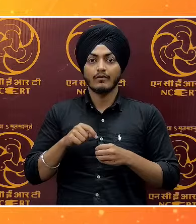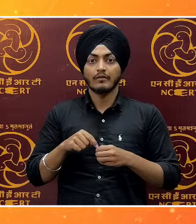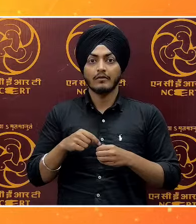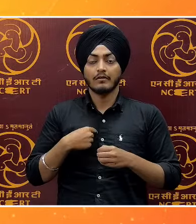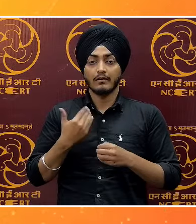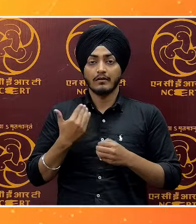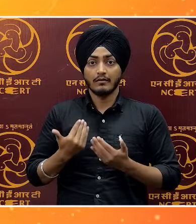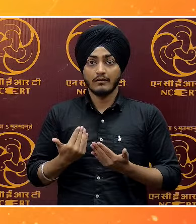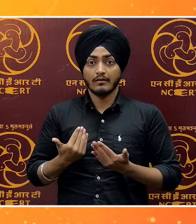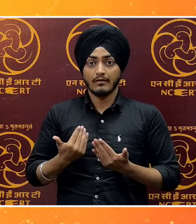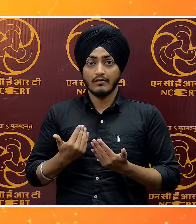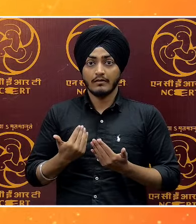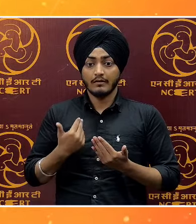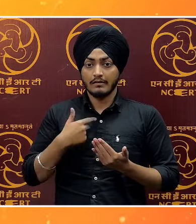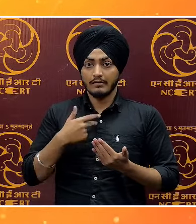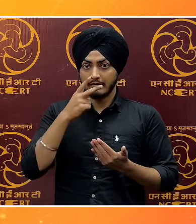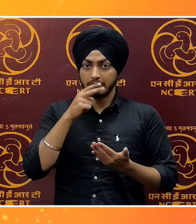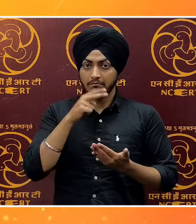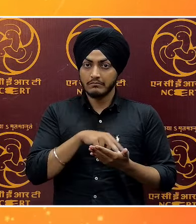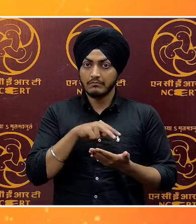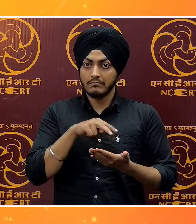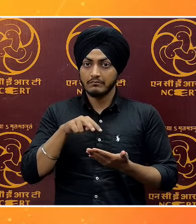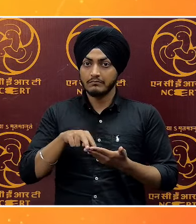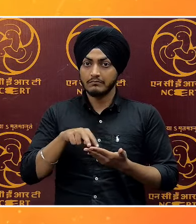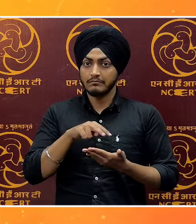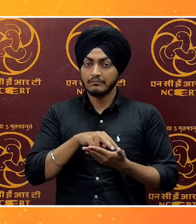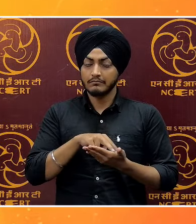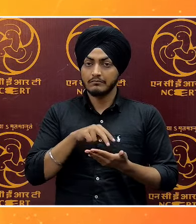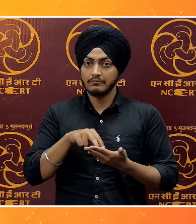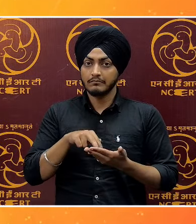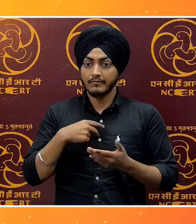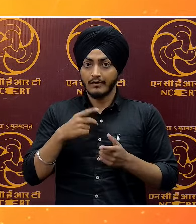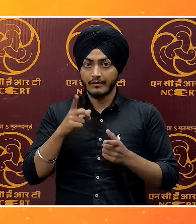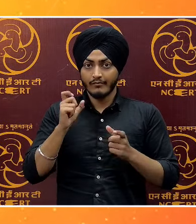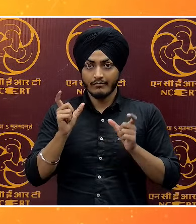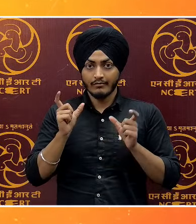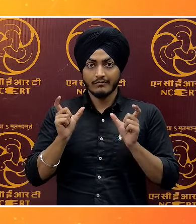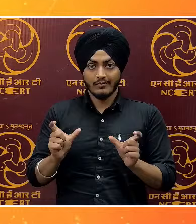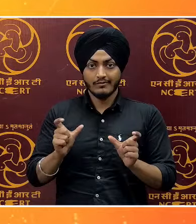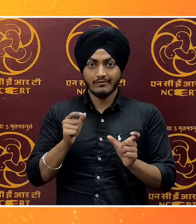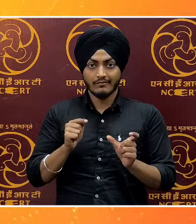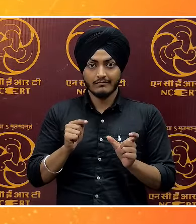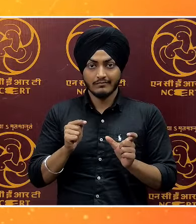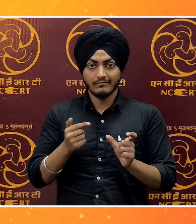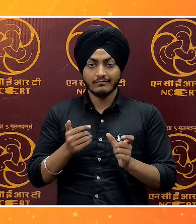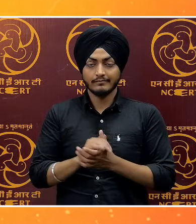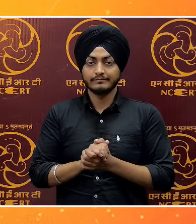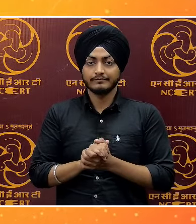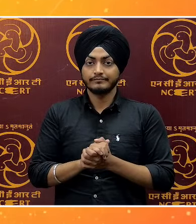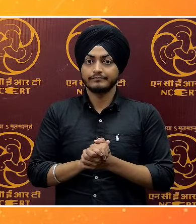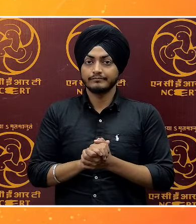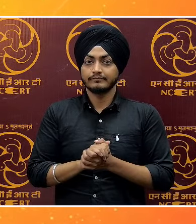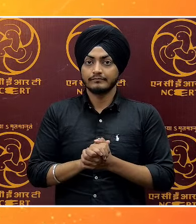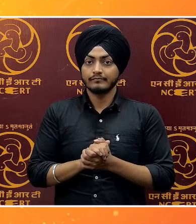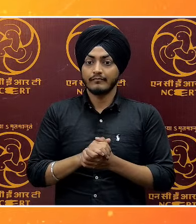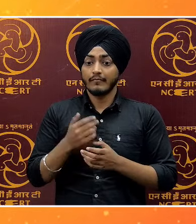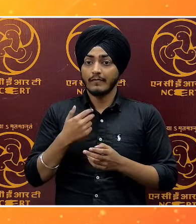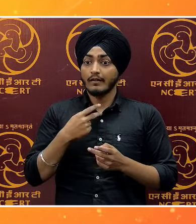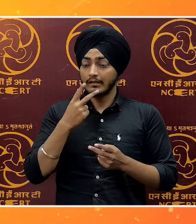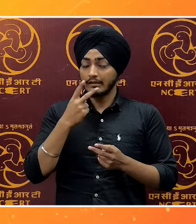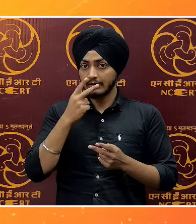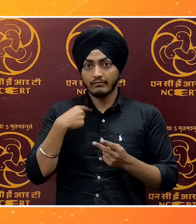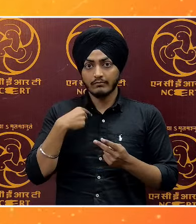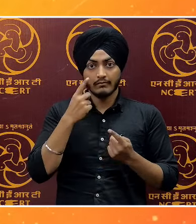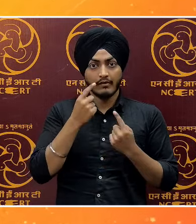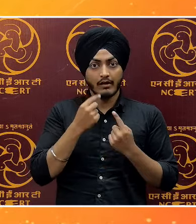am intervening it. Listen to the two pictures descriptions and tell the